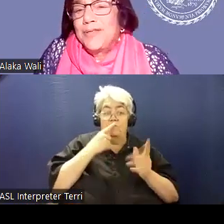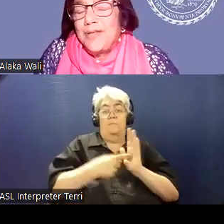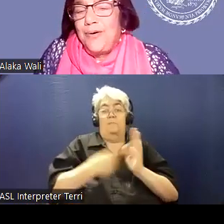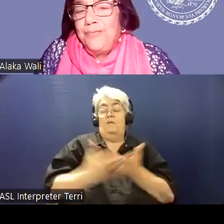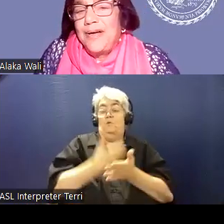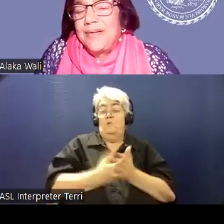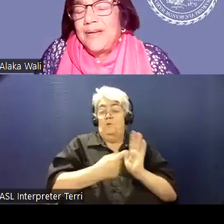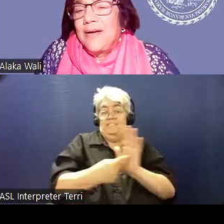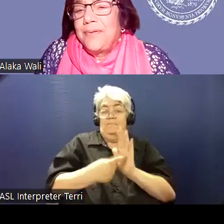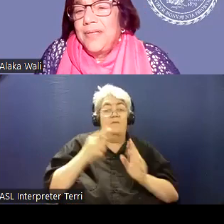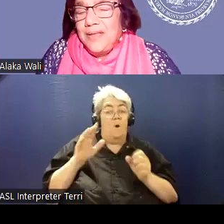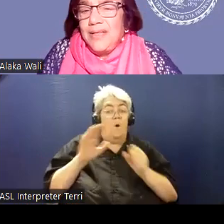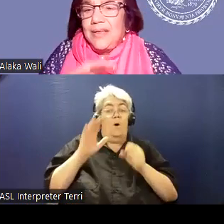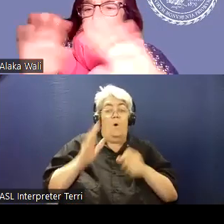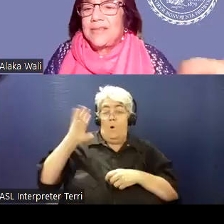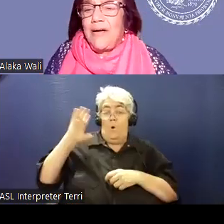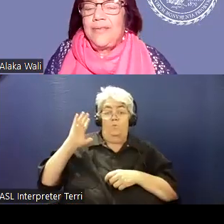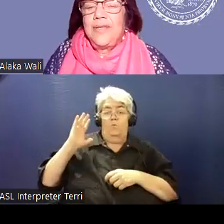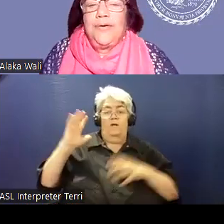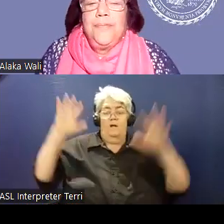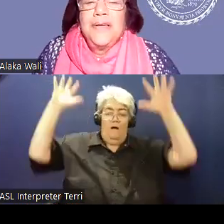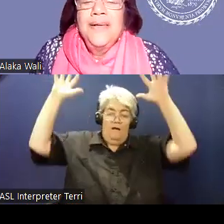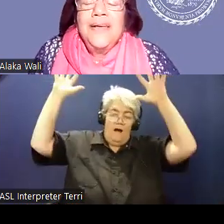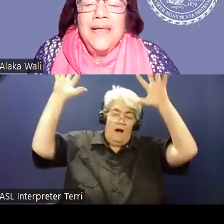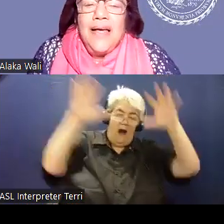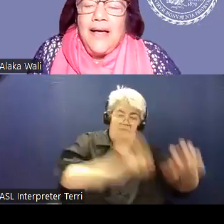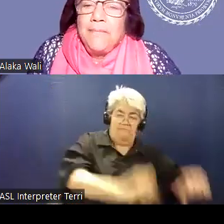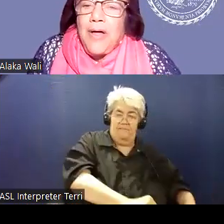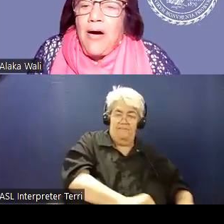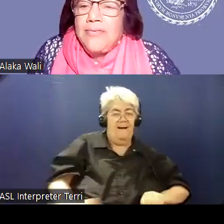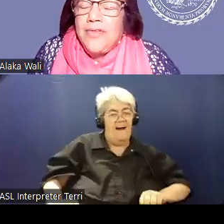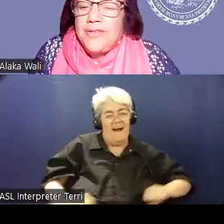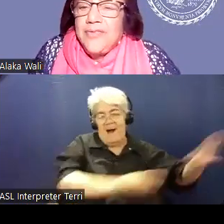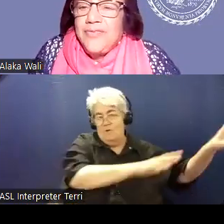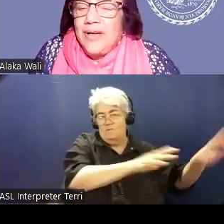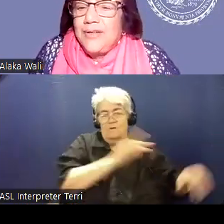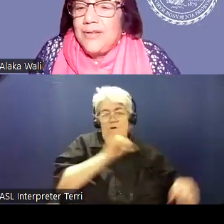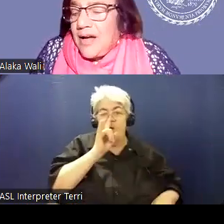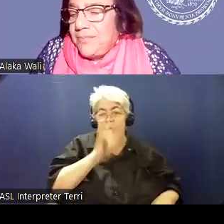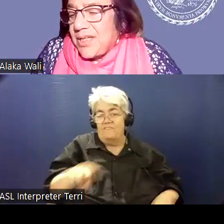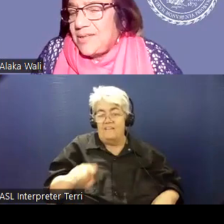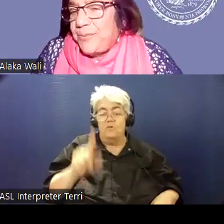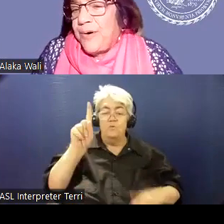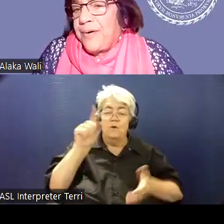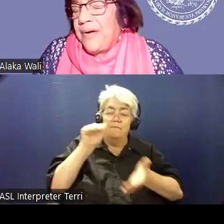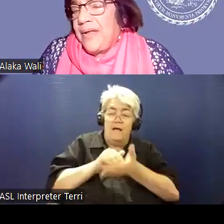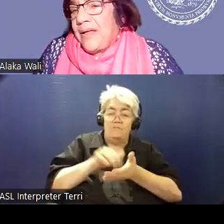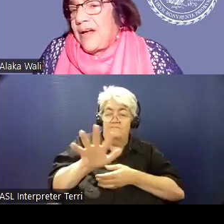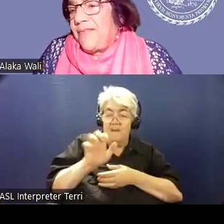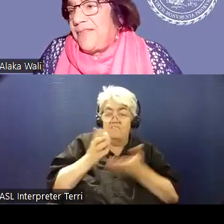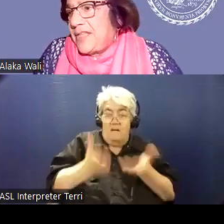old. We took the old one, completely deinstalled the old one. All of those 1,500 objects